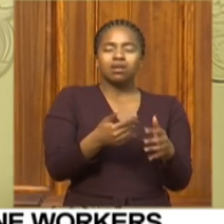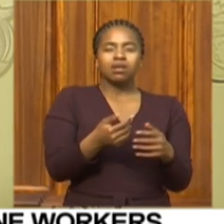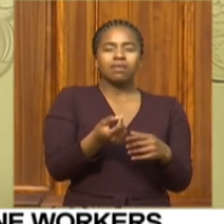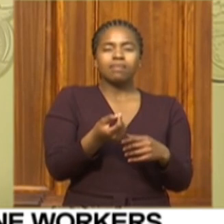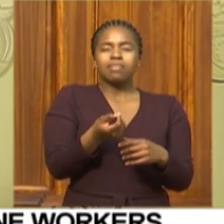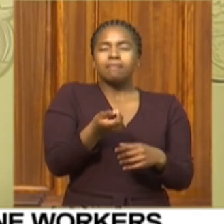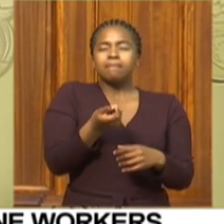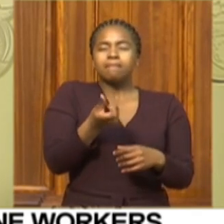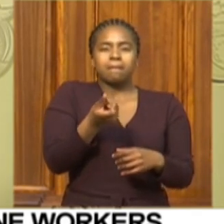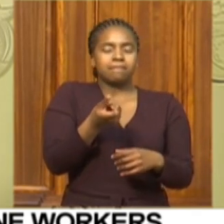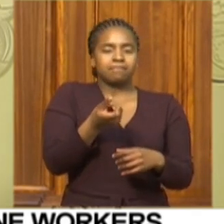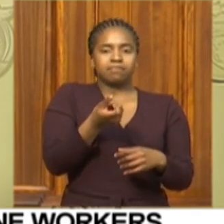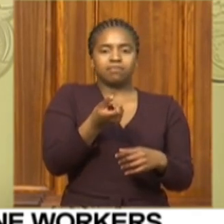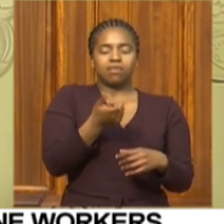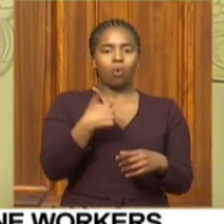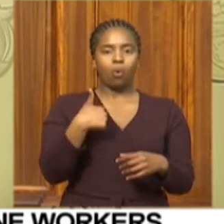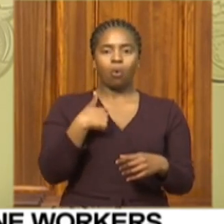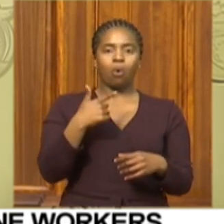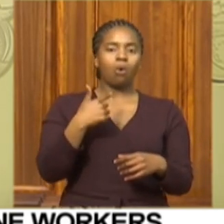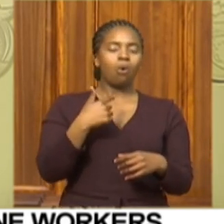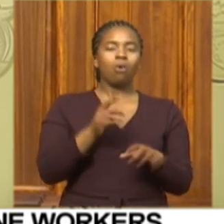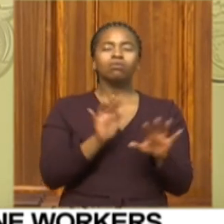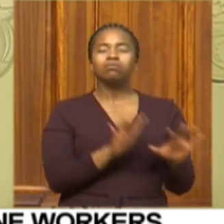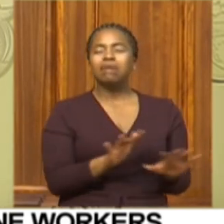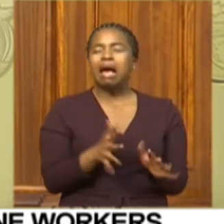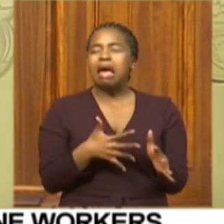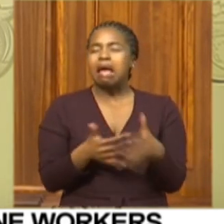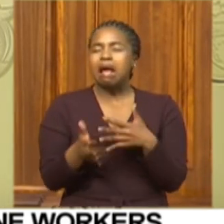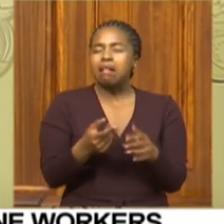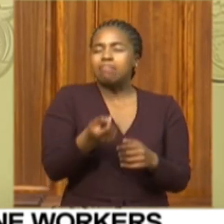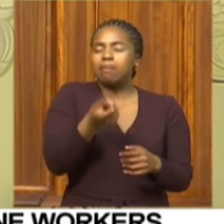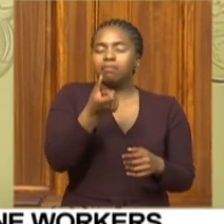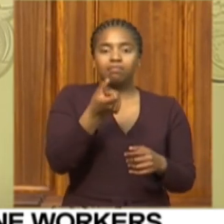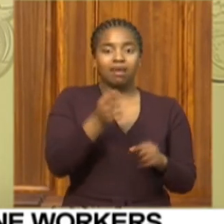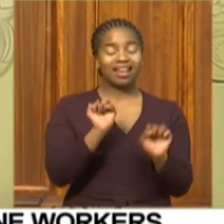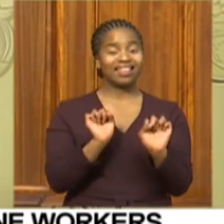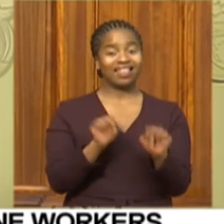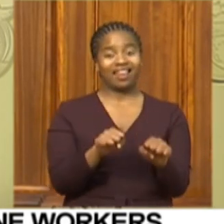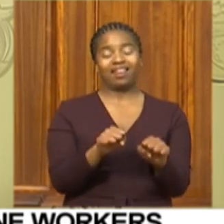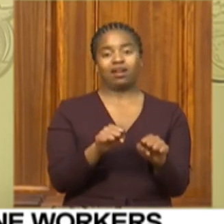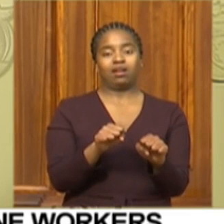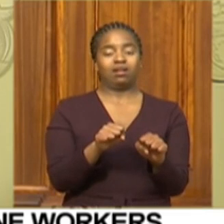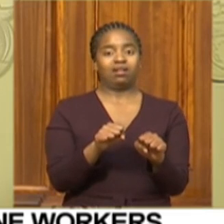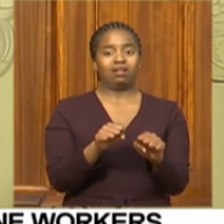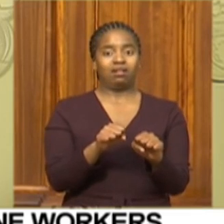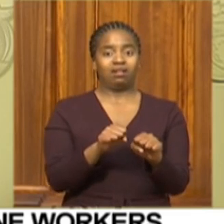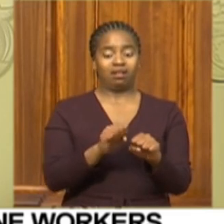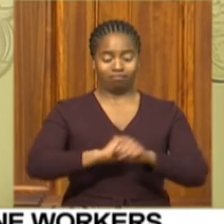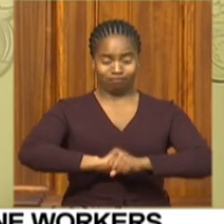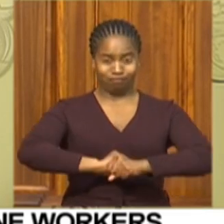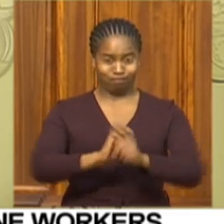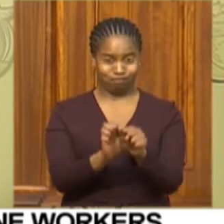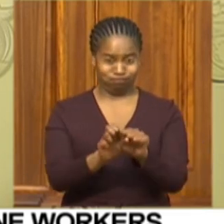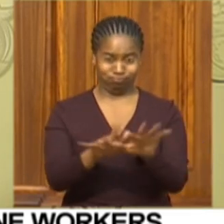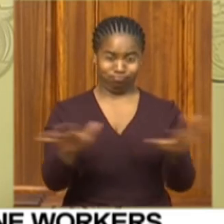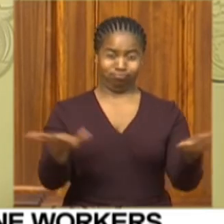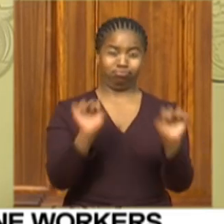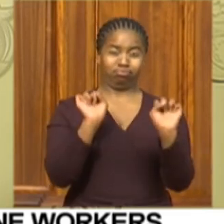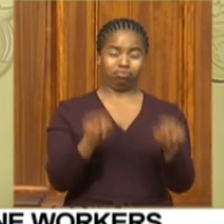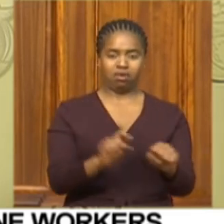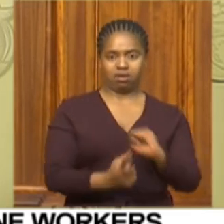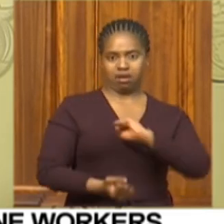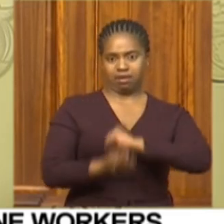in our alertness at this moment could lead to a resurgence in infections at